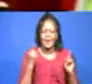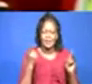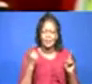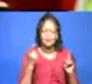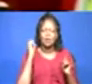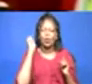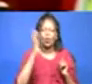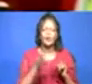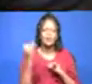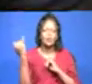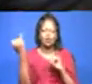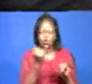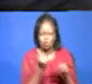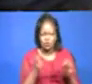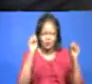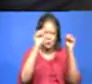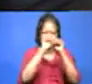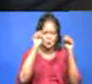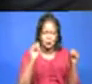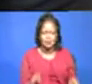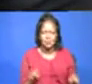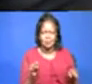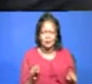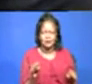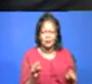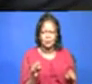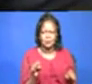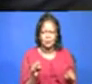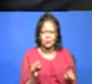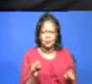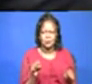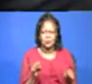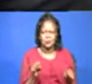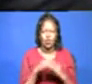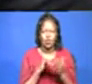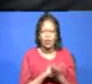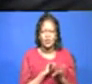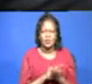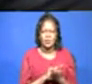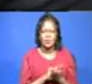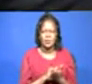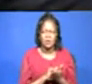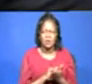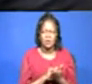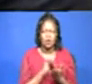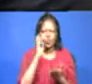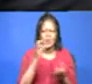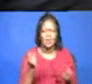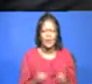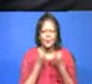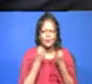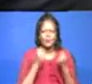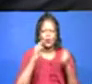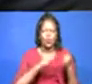introduce such a system. But of course all that will only happen when